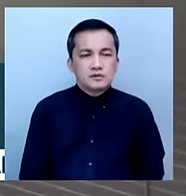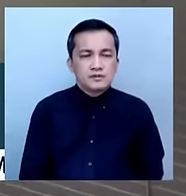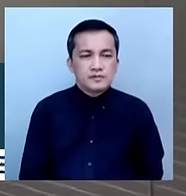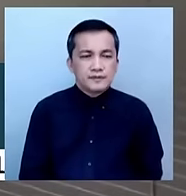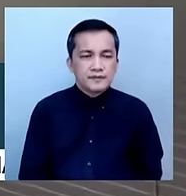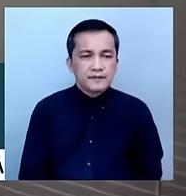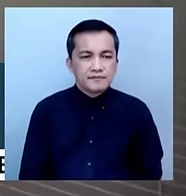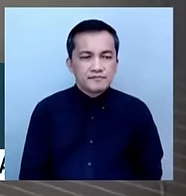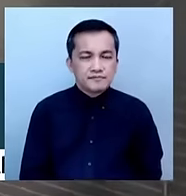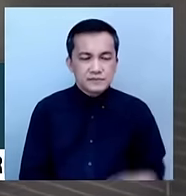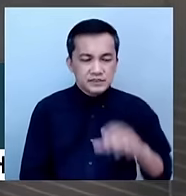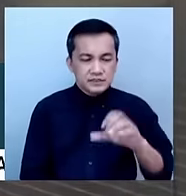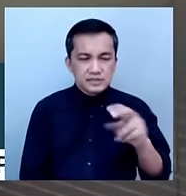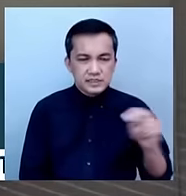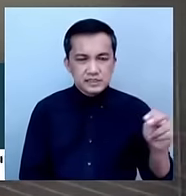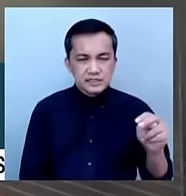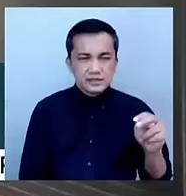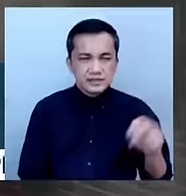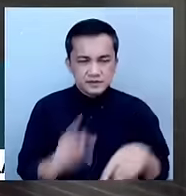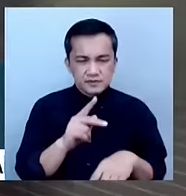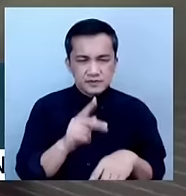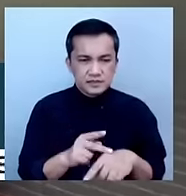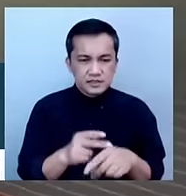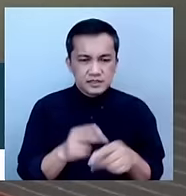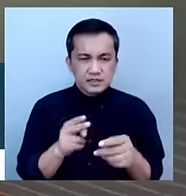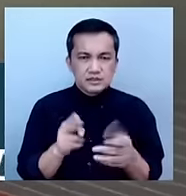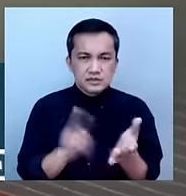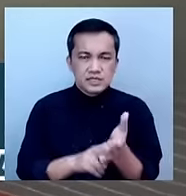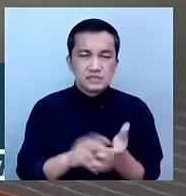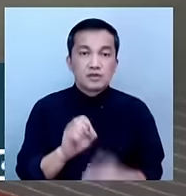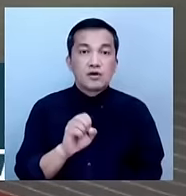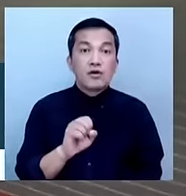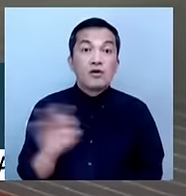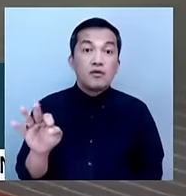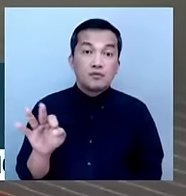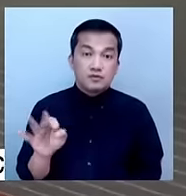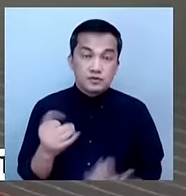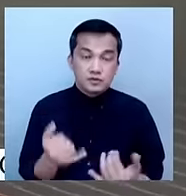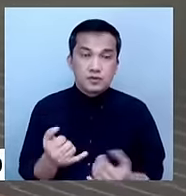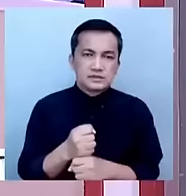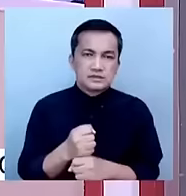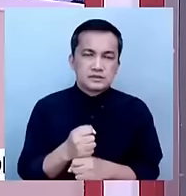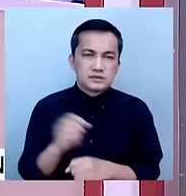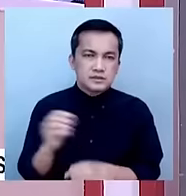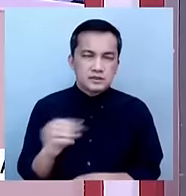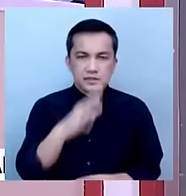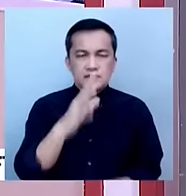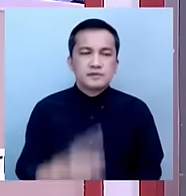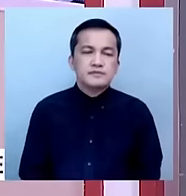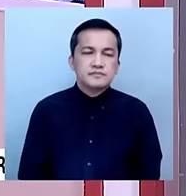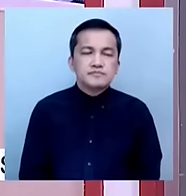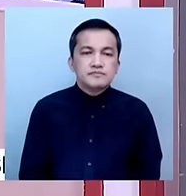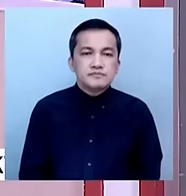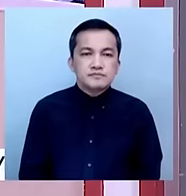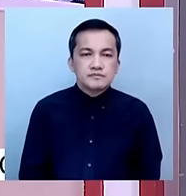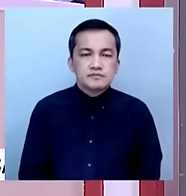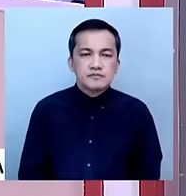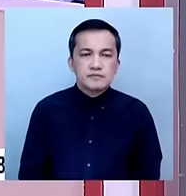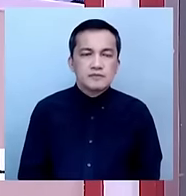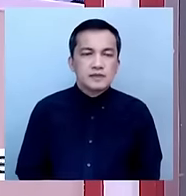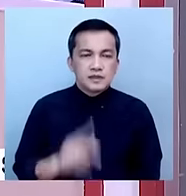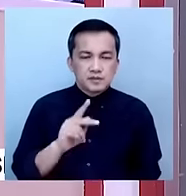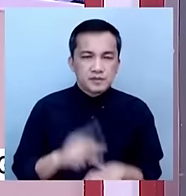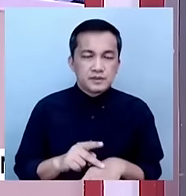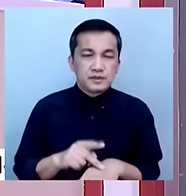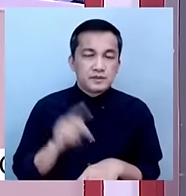CNN Philippines officially signs off today after nearly a decade on air. The Philippine government's media agencies assure